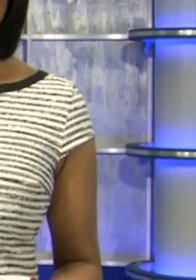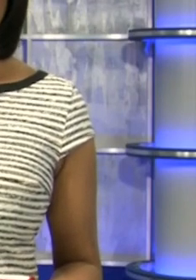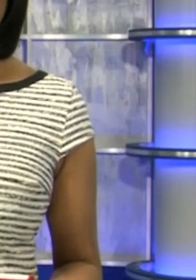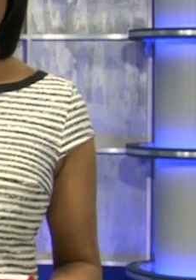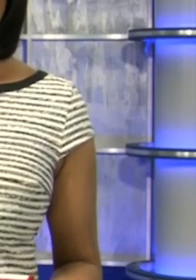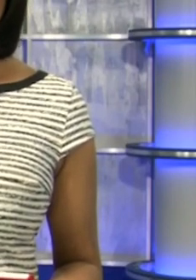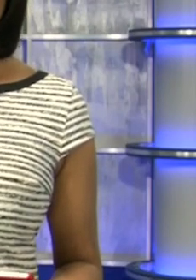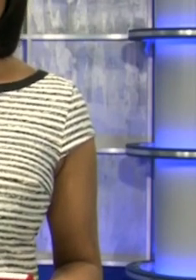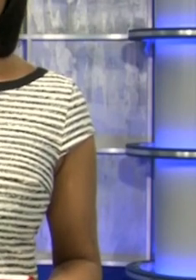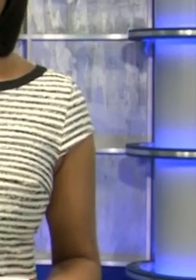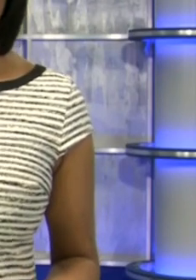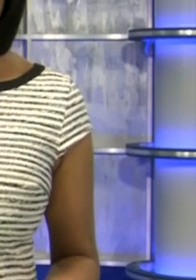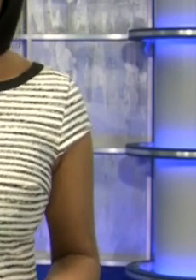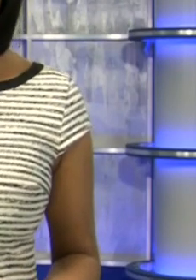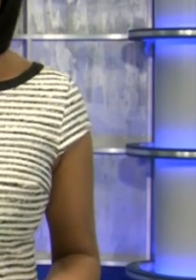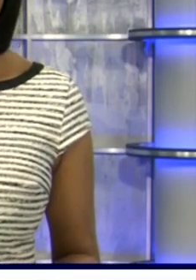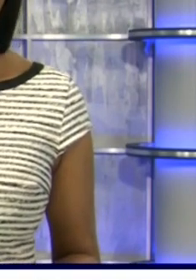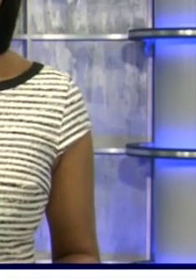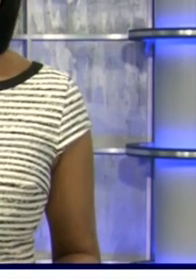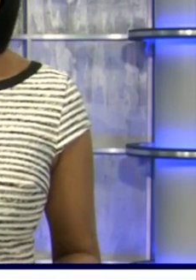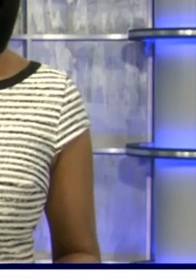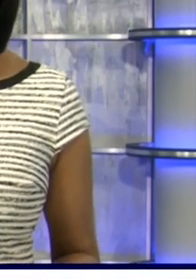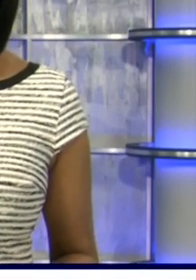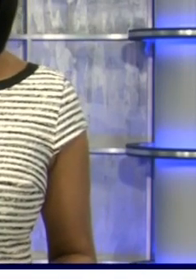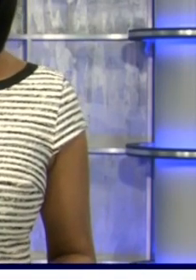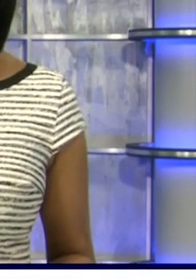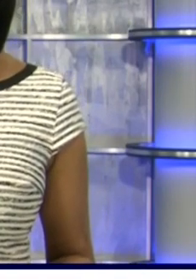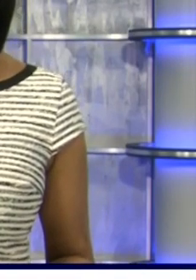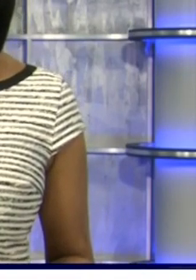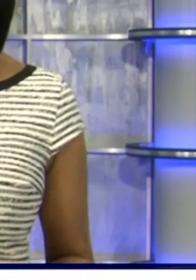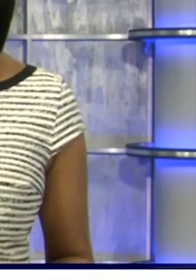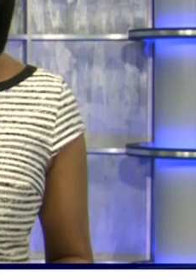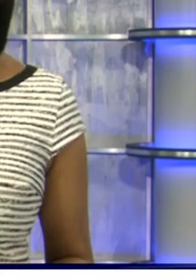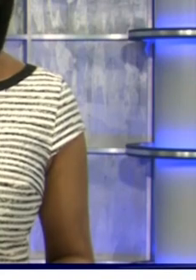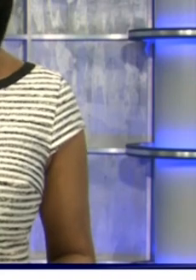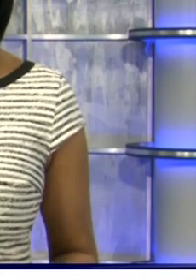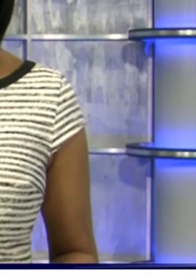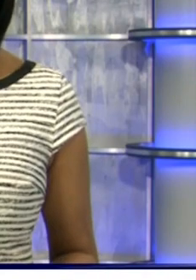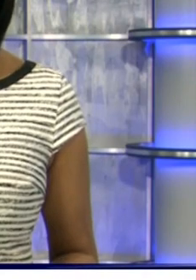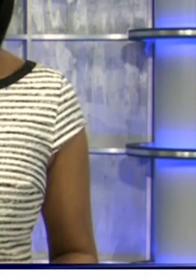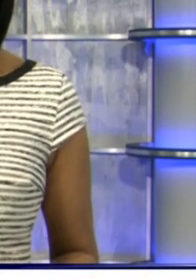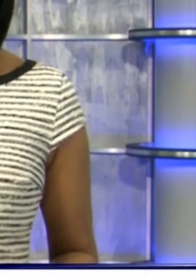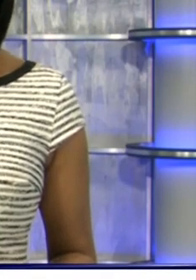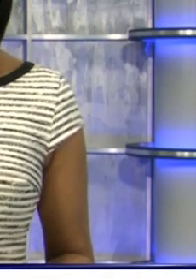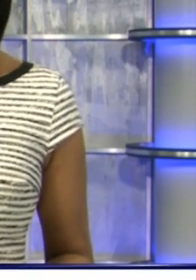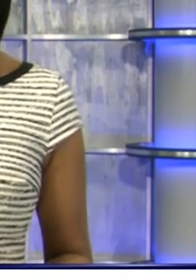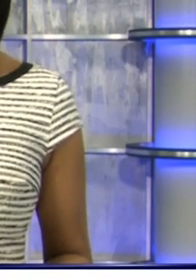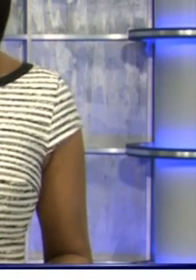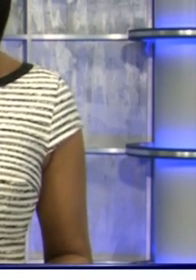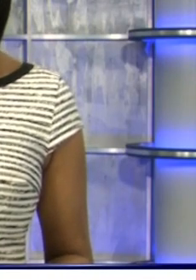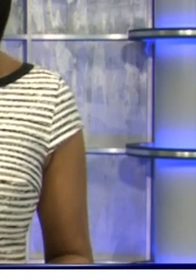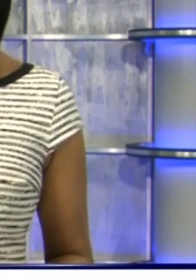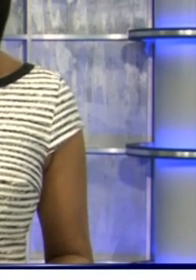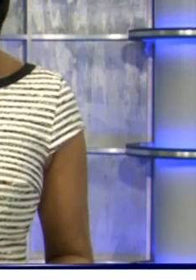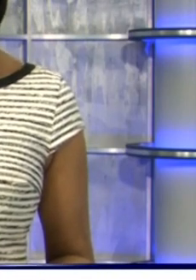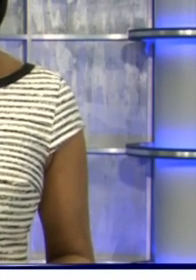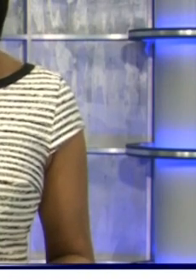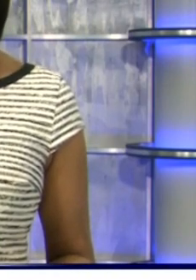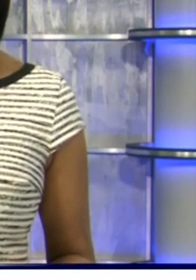Hello, I'm Lisa Lord, and in our news tonight, government and residents react to the U.S. travel advisory. The St. George Parish